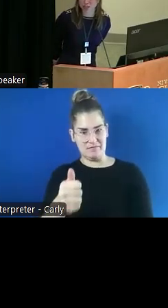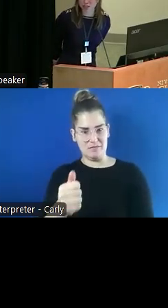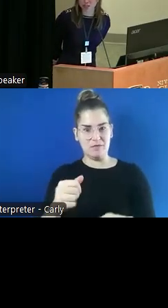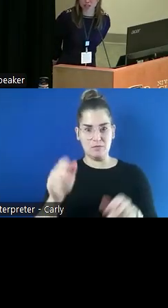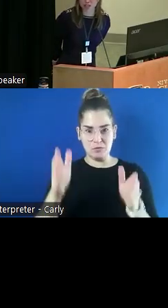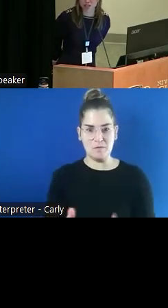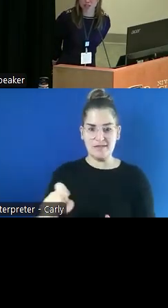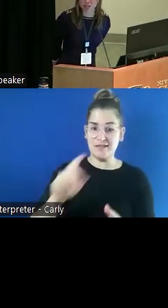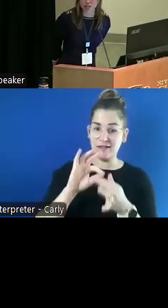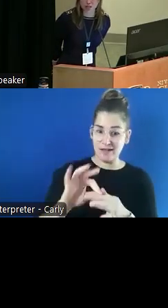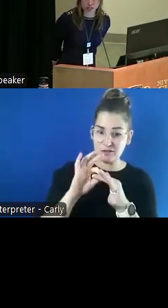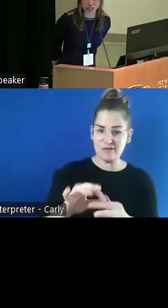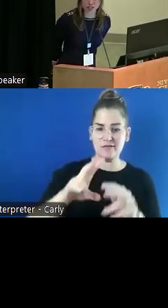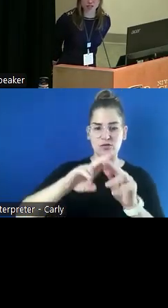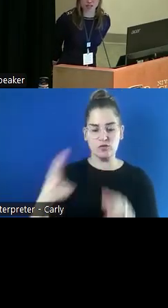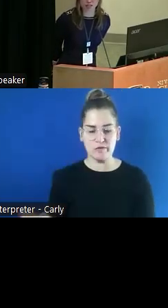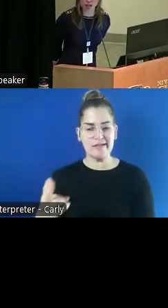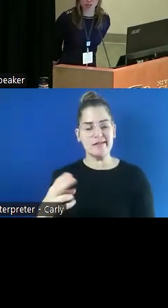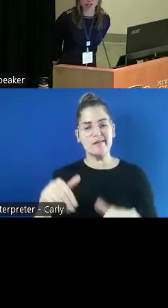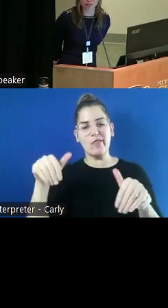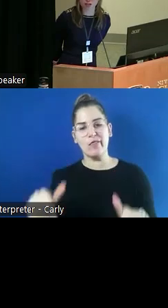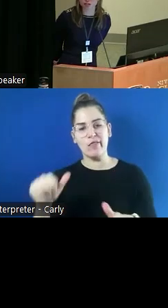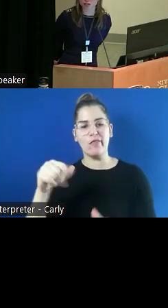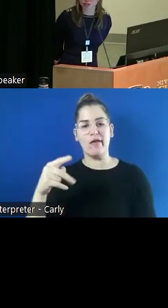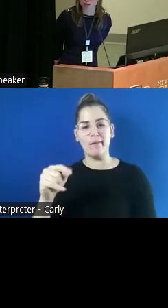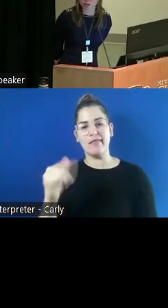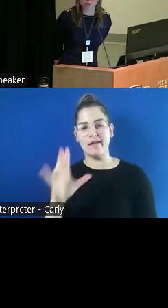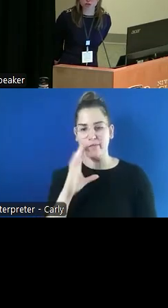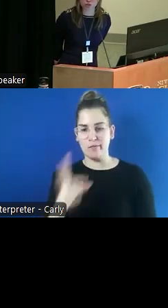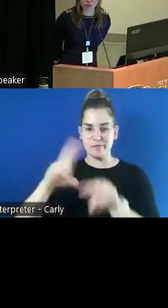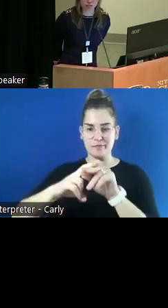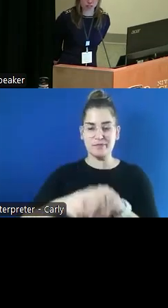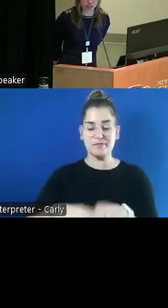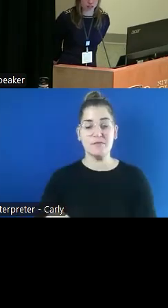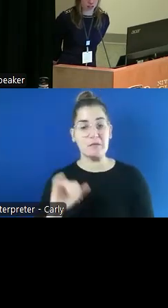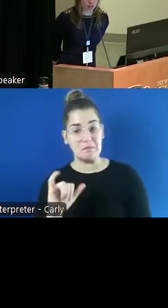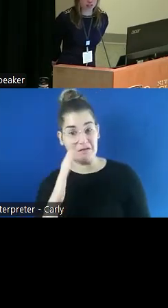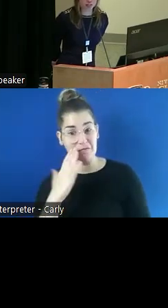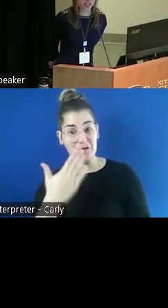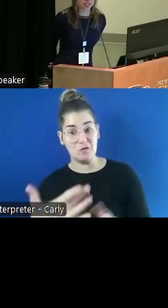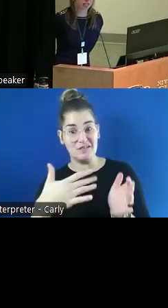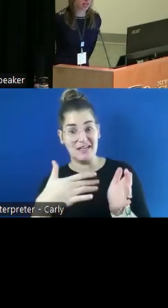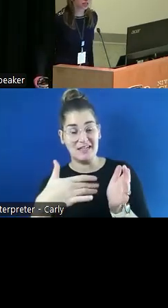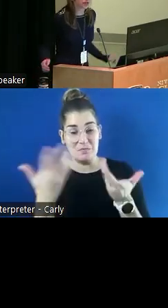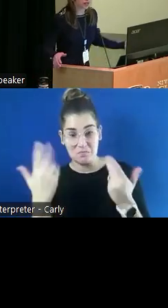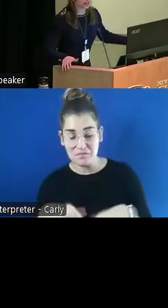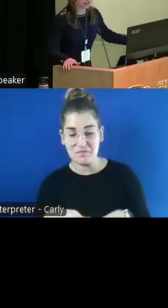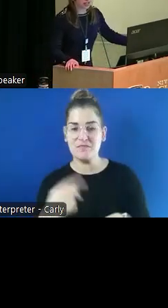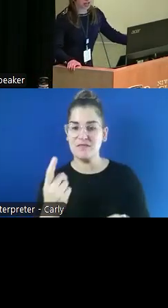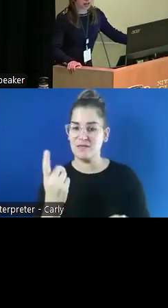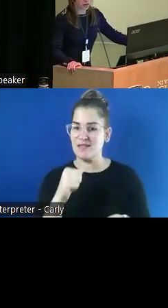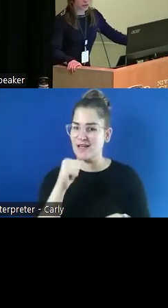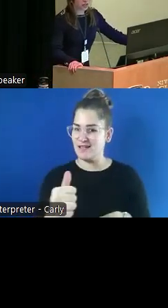future to understand loneliness and how that affects social functioning. Something that I didn't get to